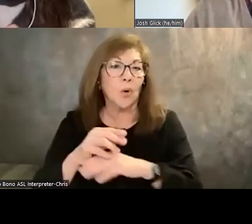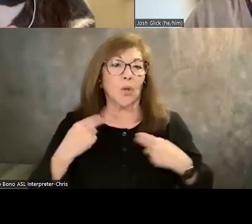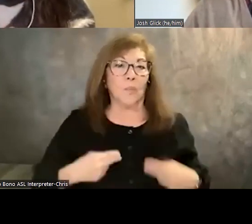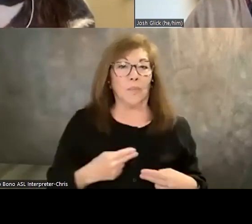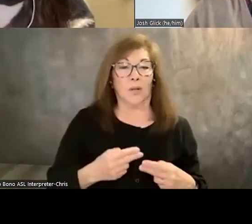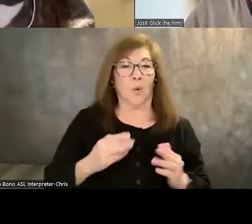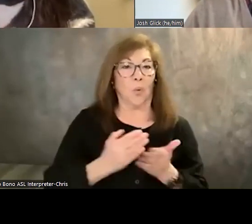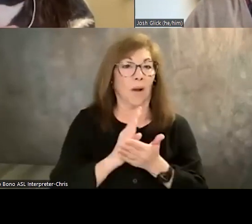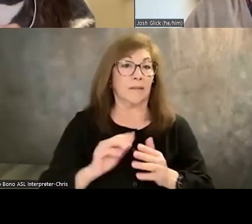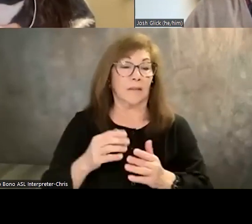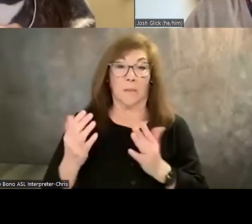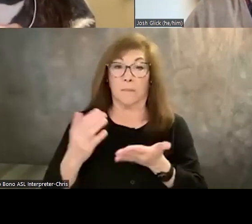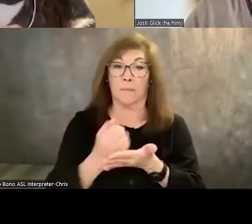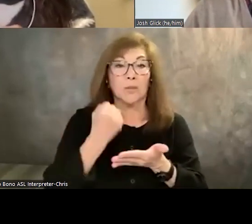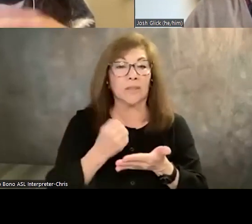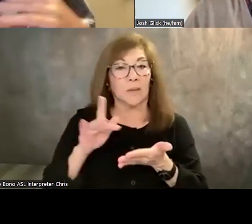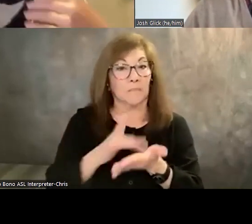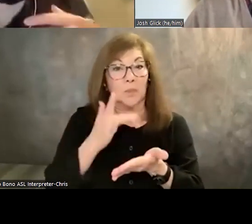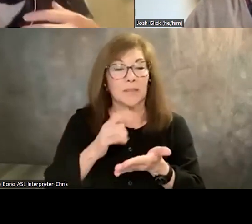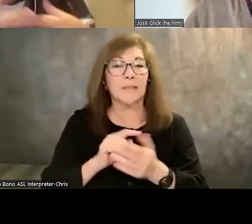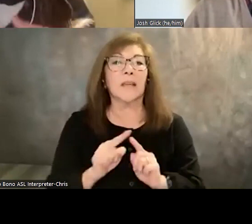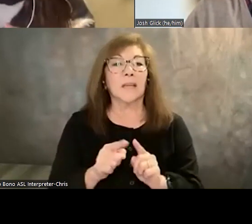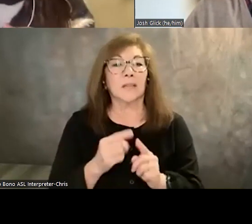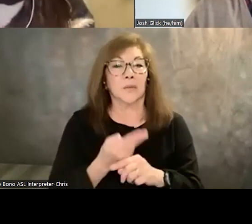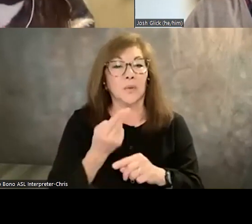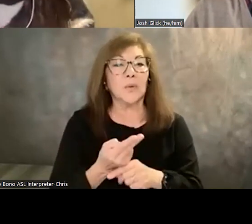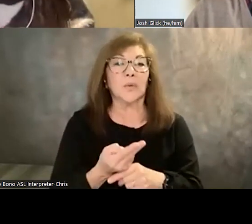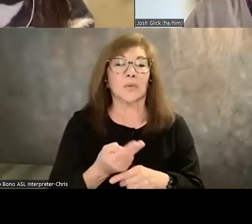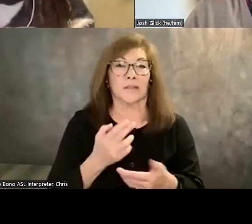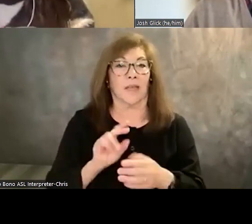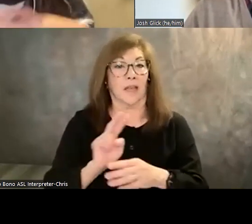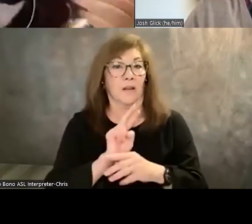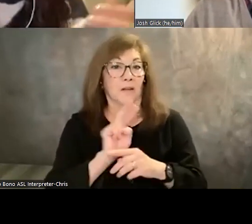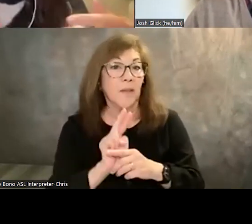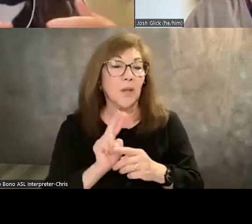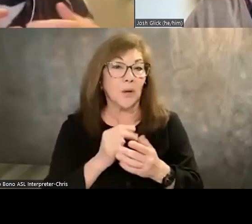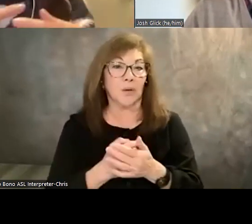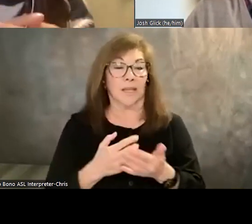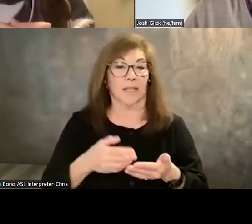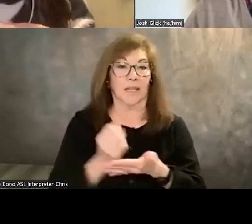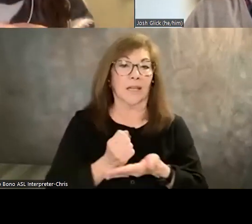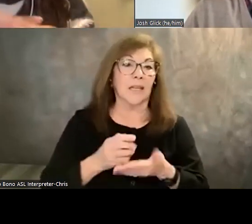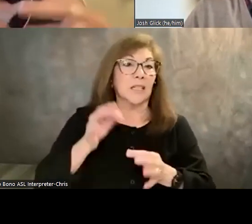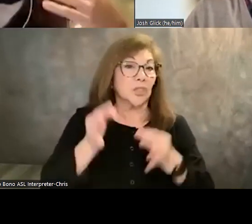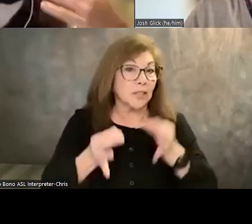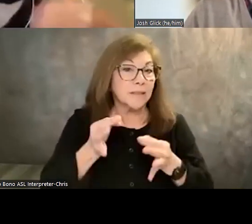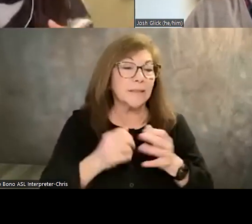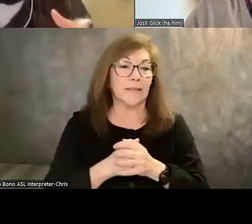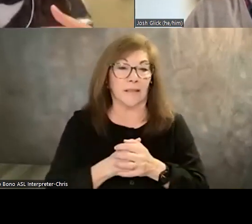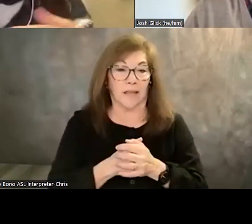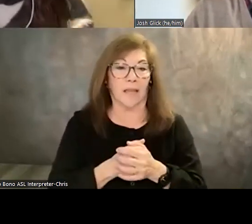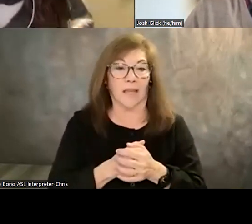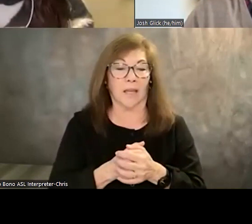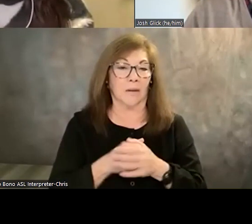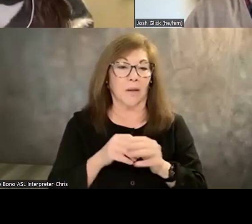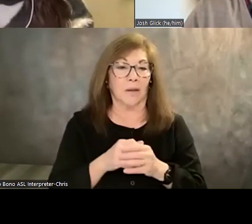and then use that footage to get justice or to support advocacy campaigns or to do